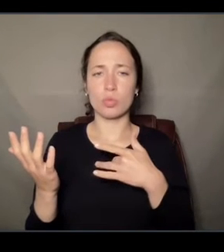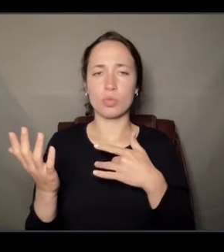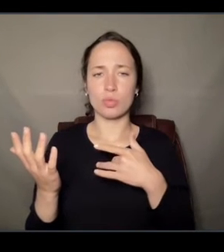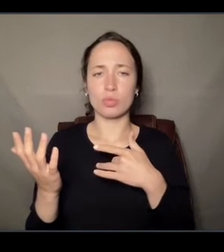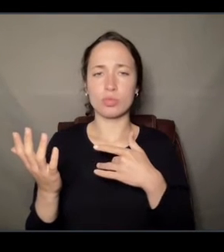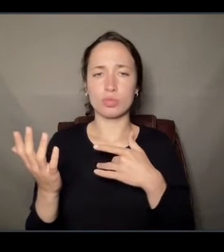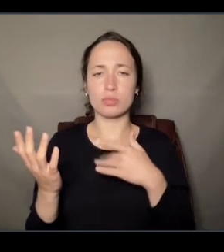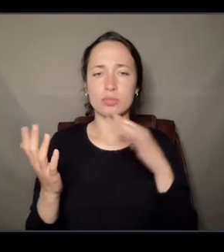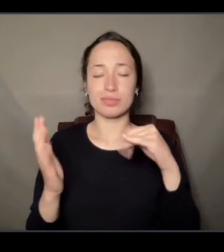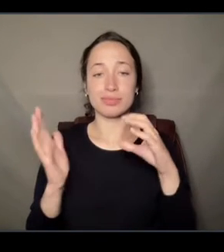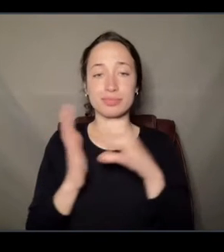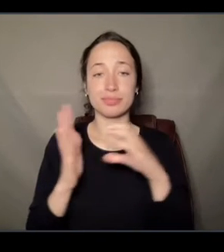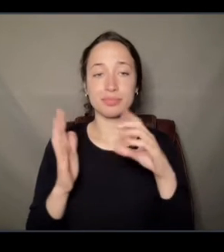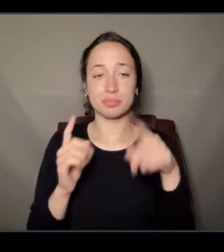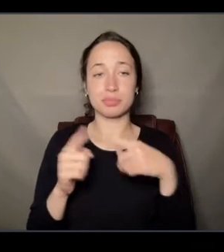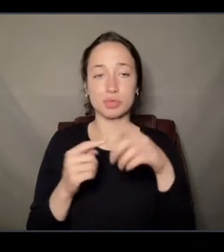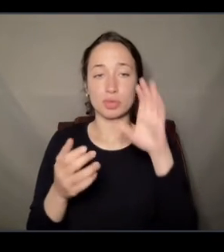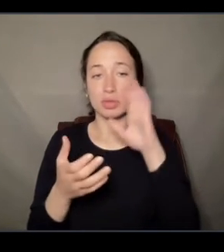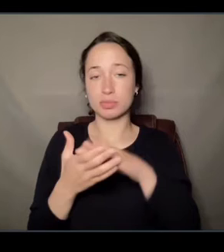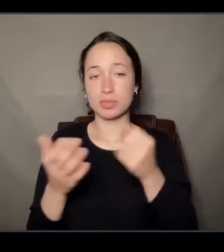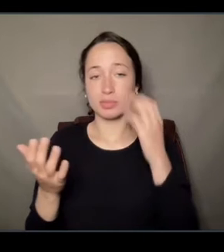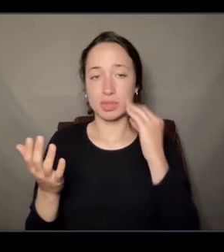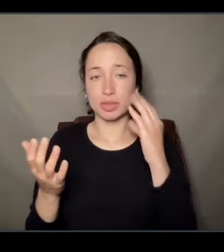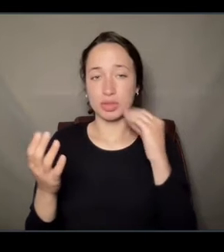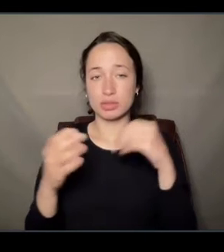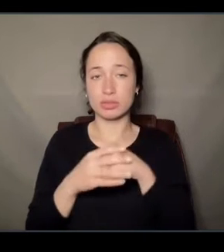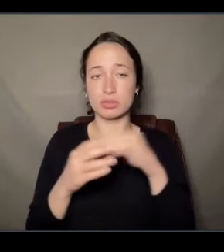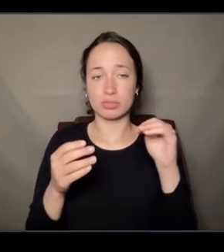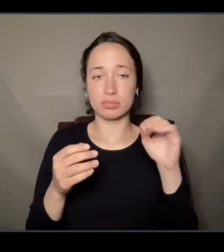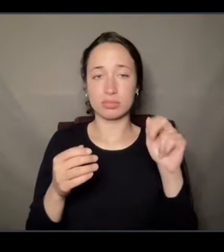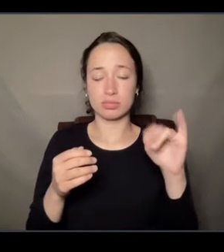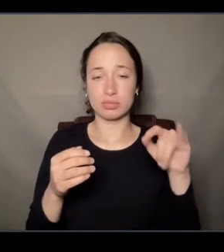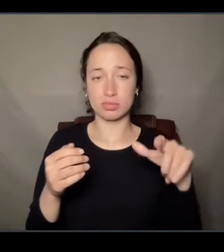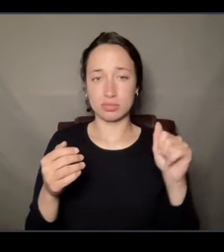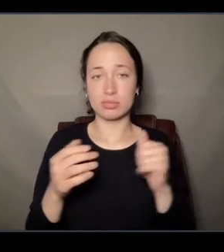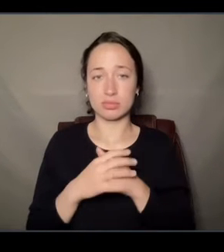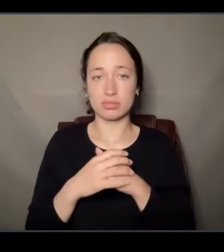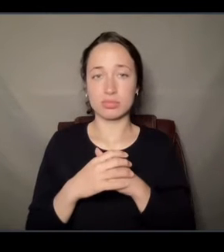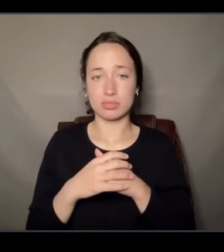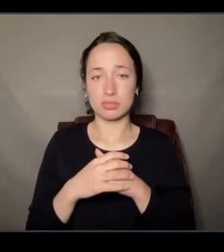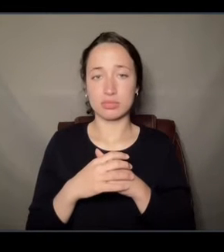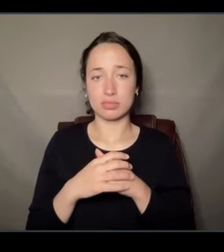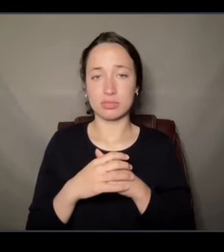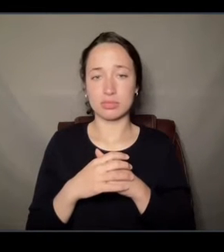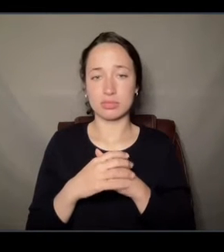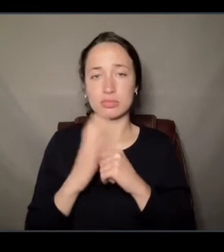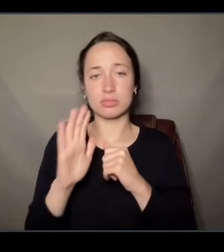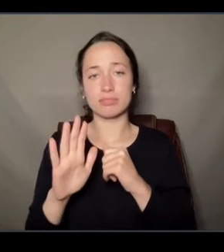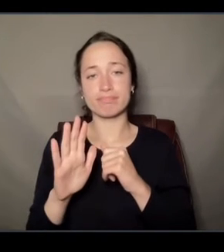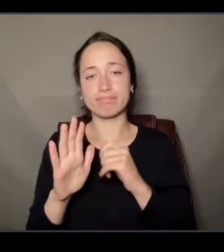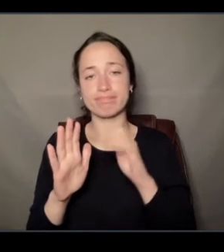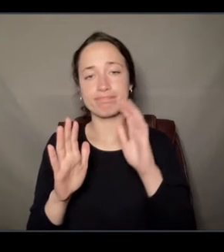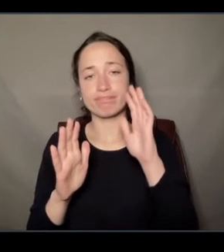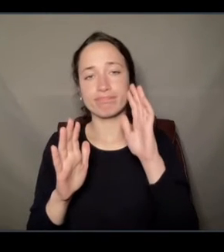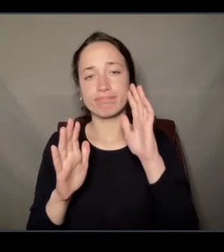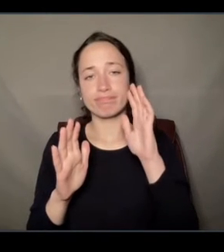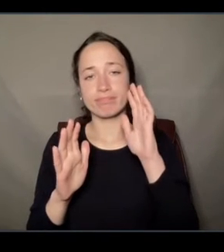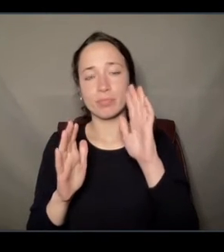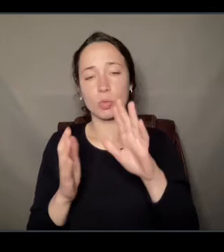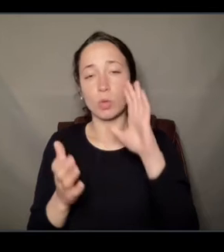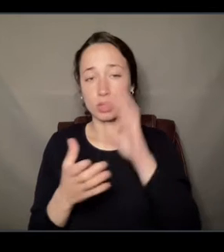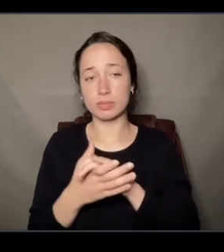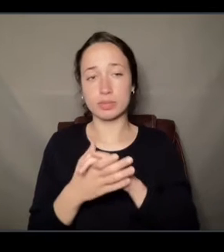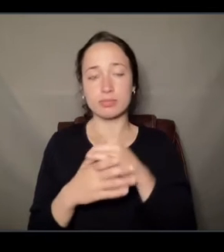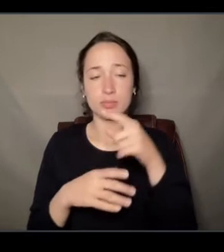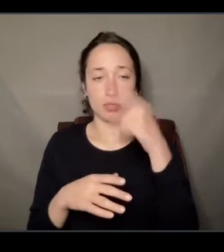I was so touched by the clip about your husband's experience in Manila. Your husband, who